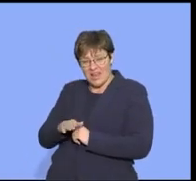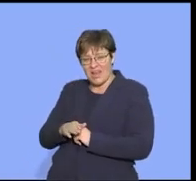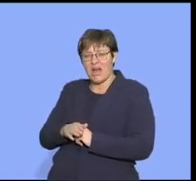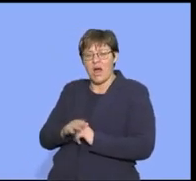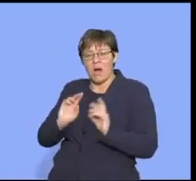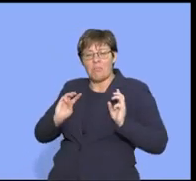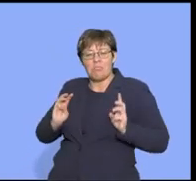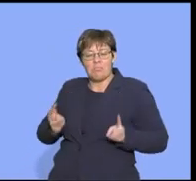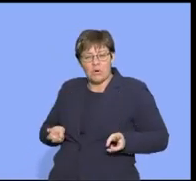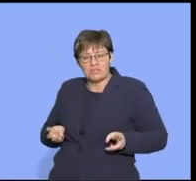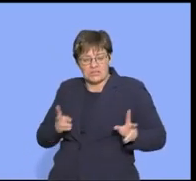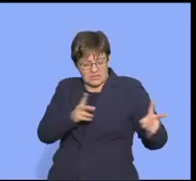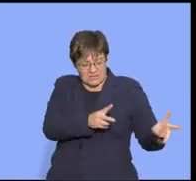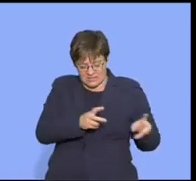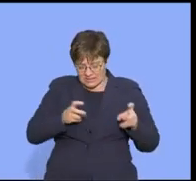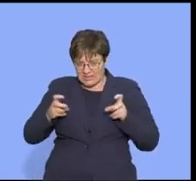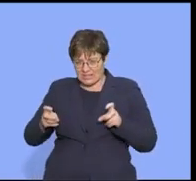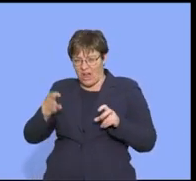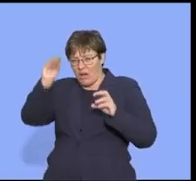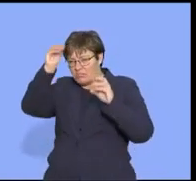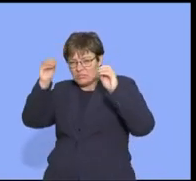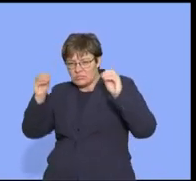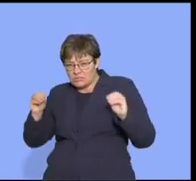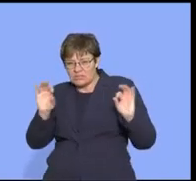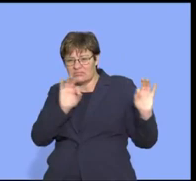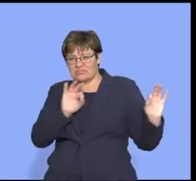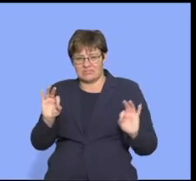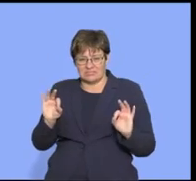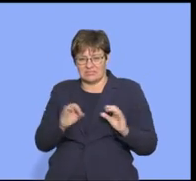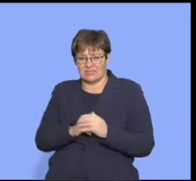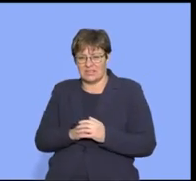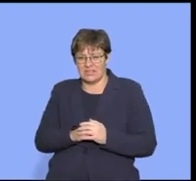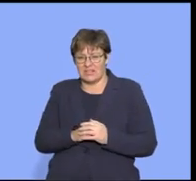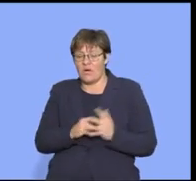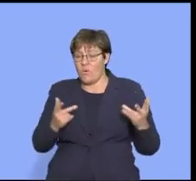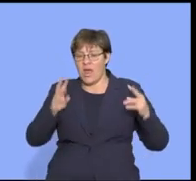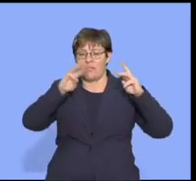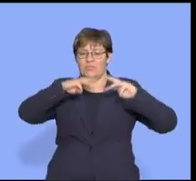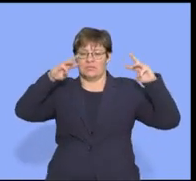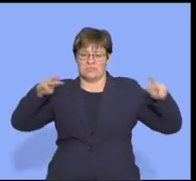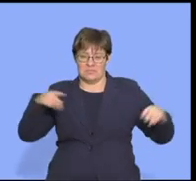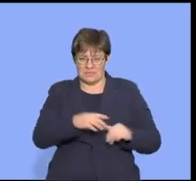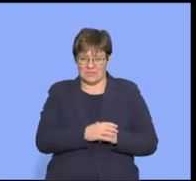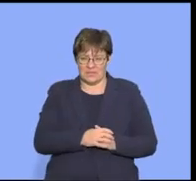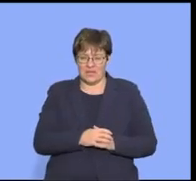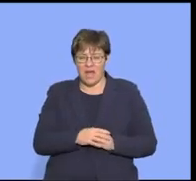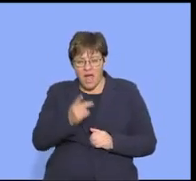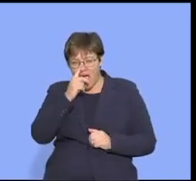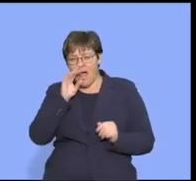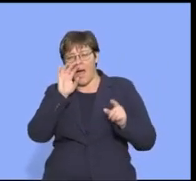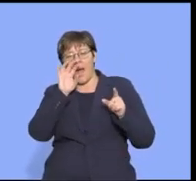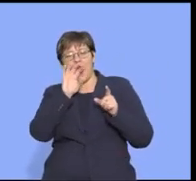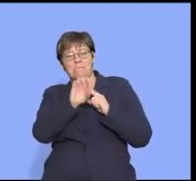the bones have all been excavated and they've been put together in museums, and this just gives